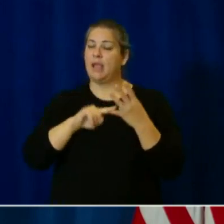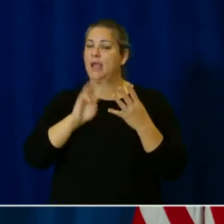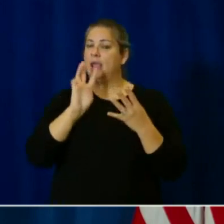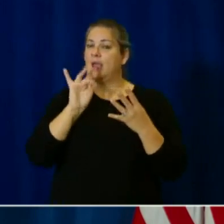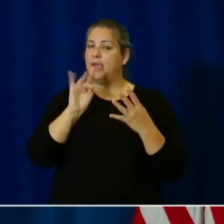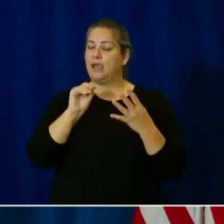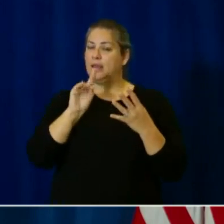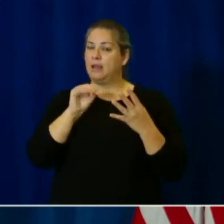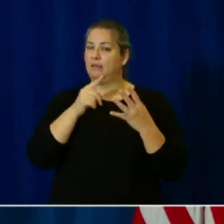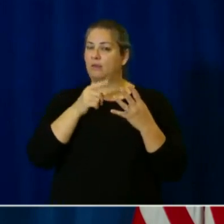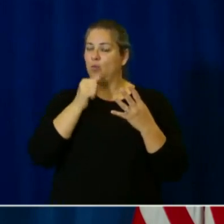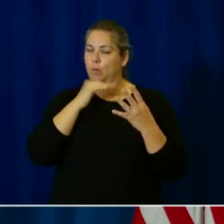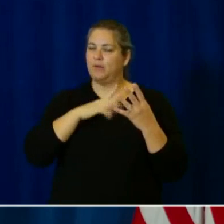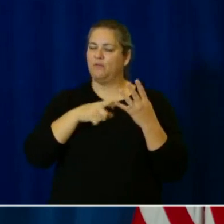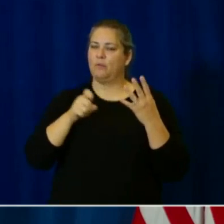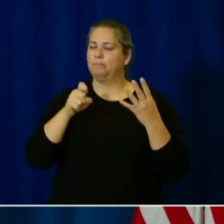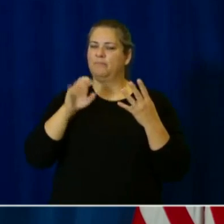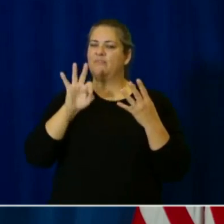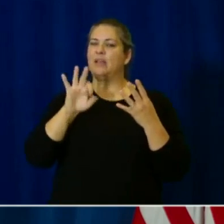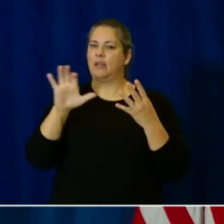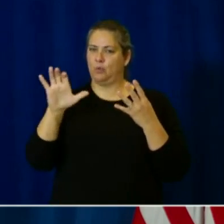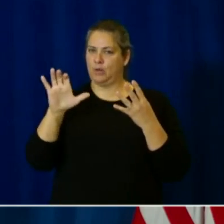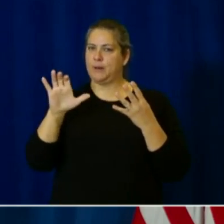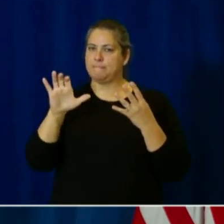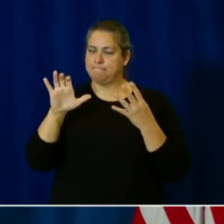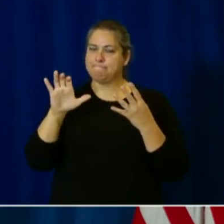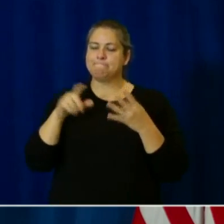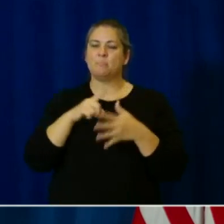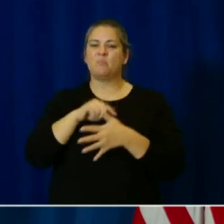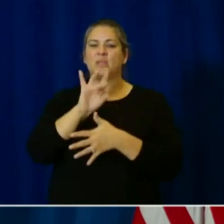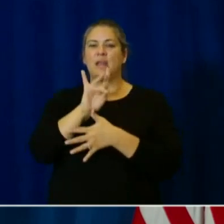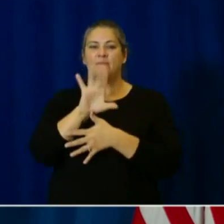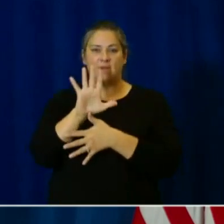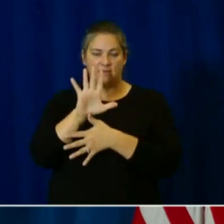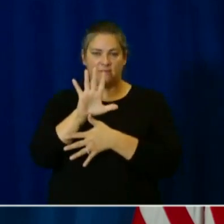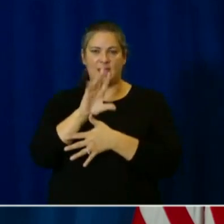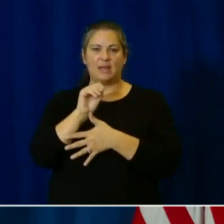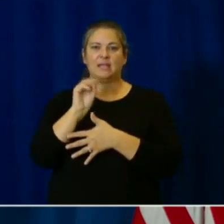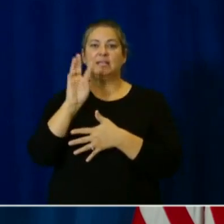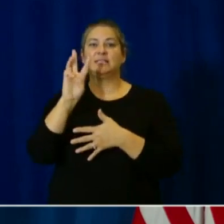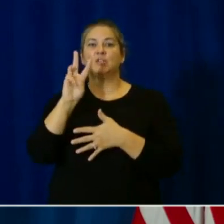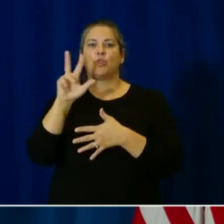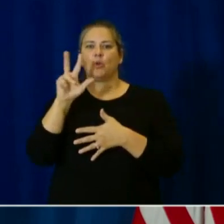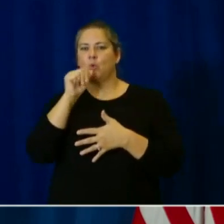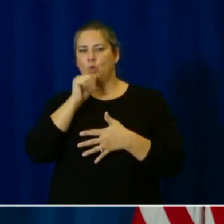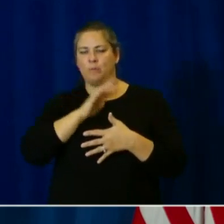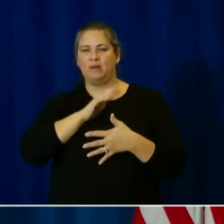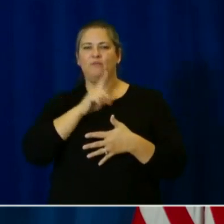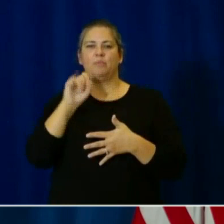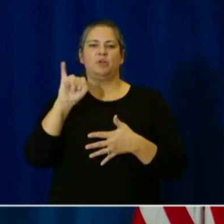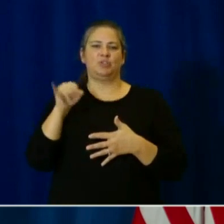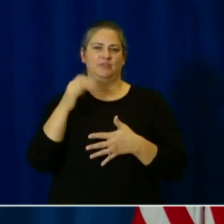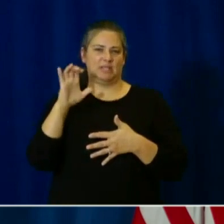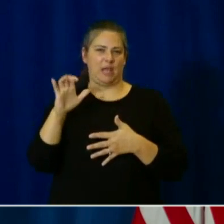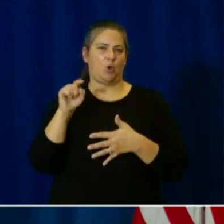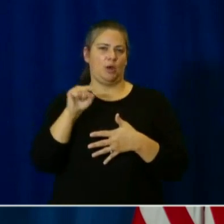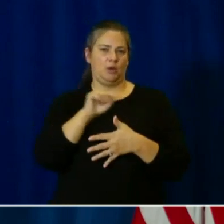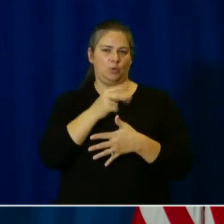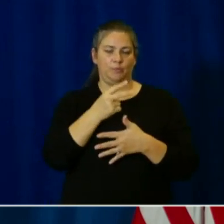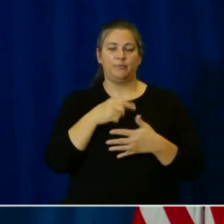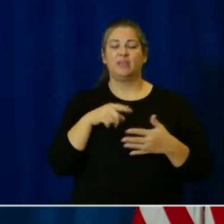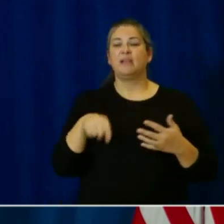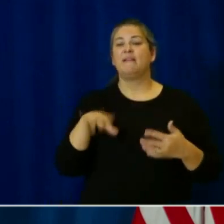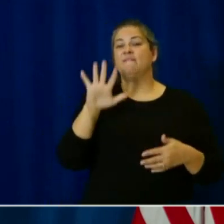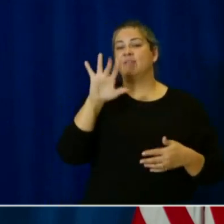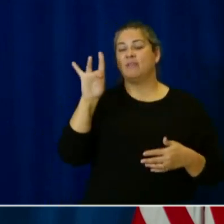from Fayette, an 85 and a 63-year-old woman from Jefferson, a